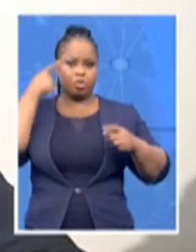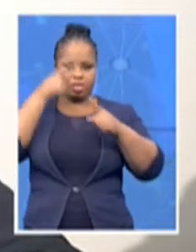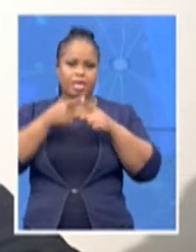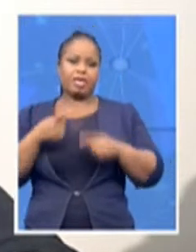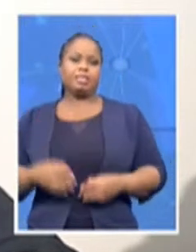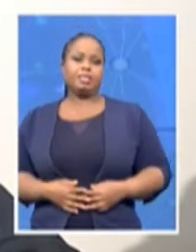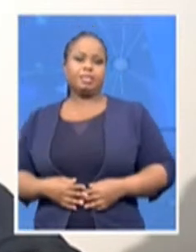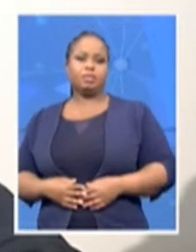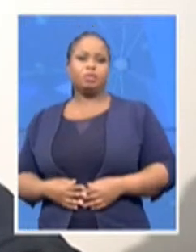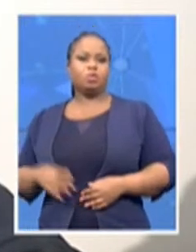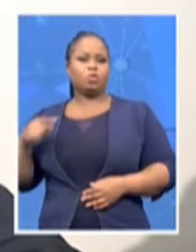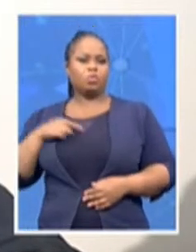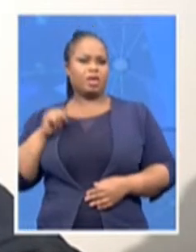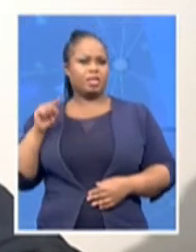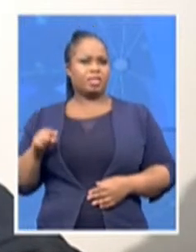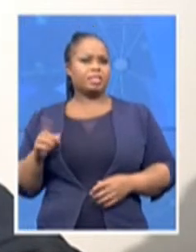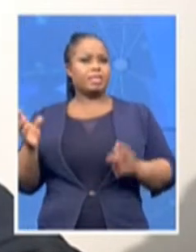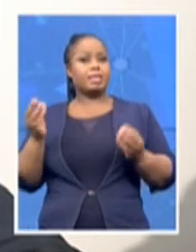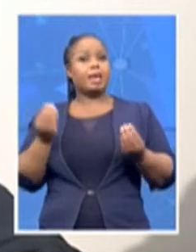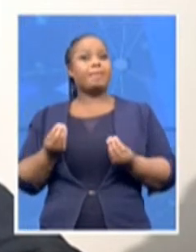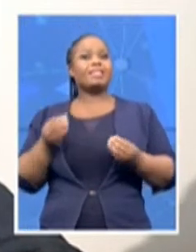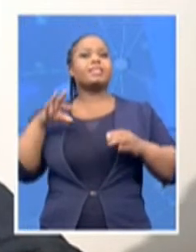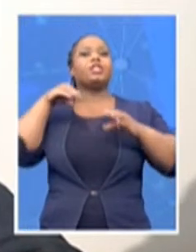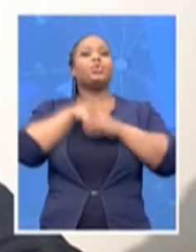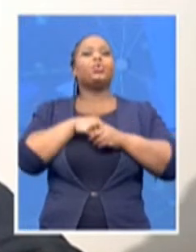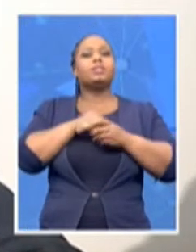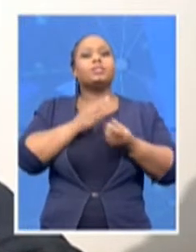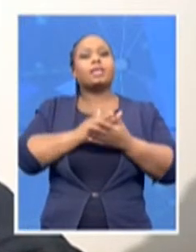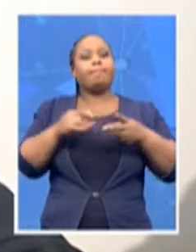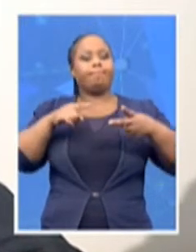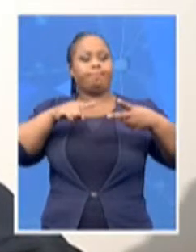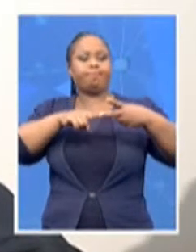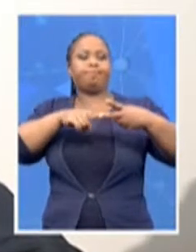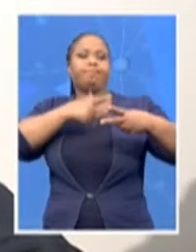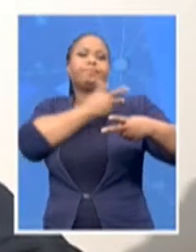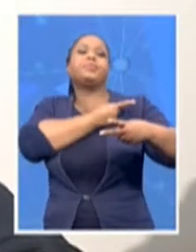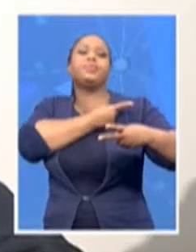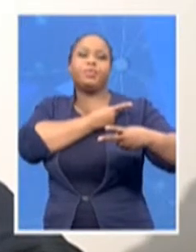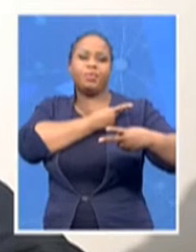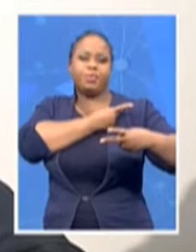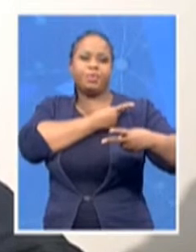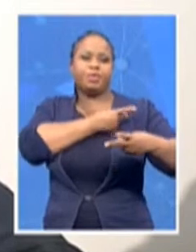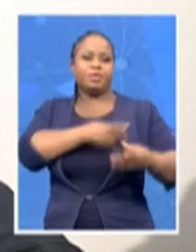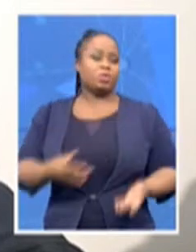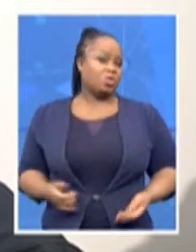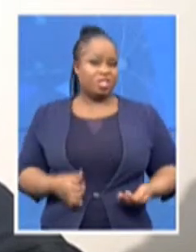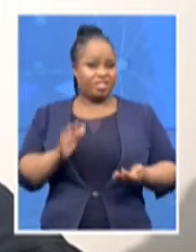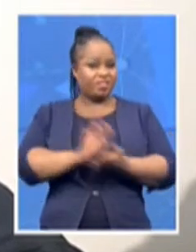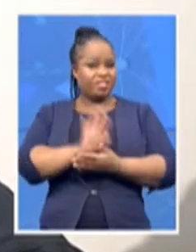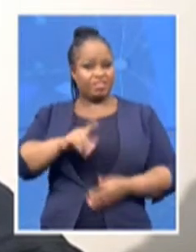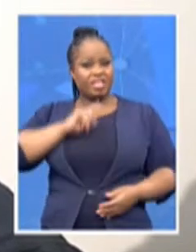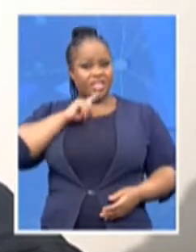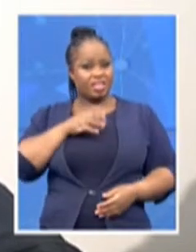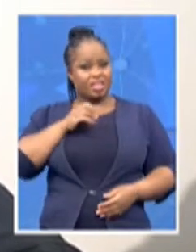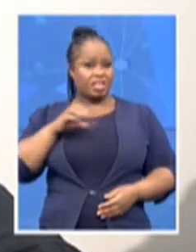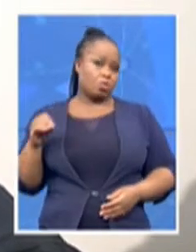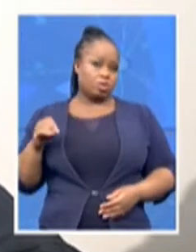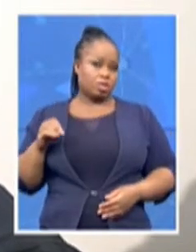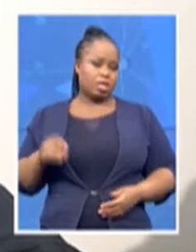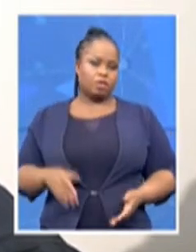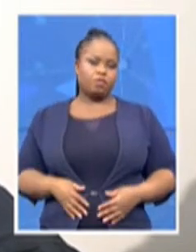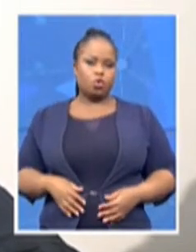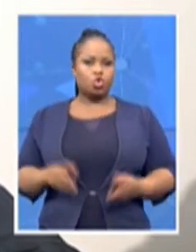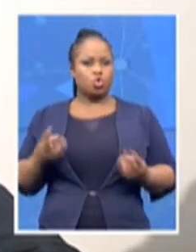here include those who are coming for the second dose. Mm. So 15,000 of completely new people who are coming